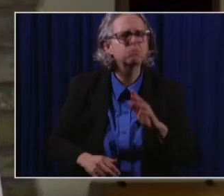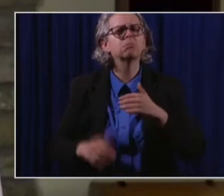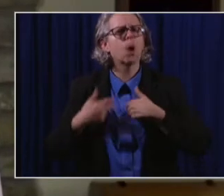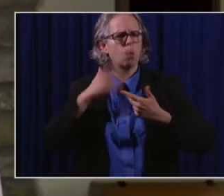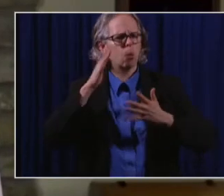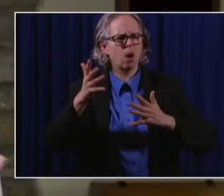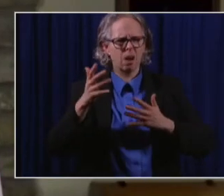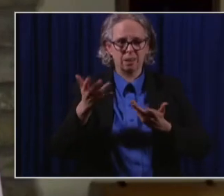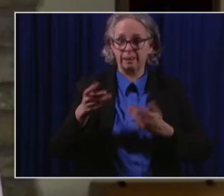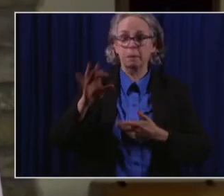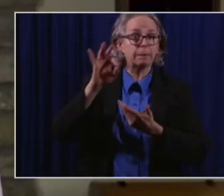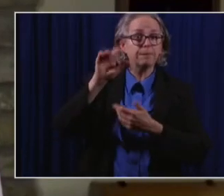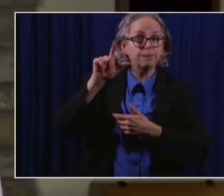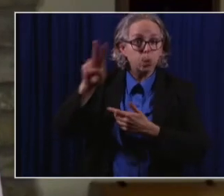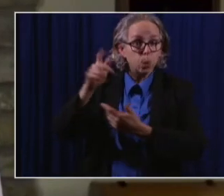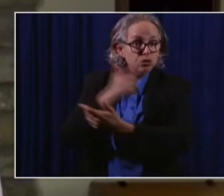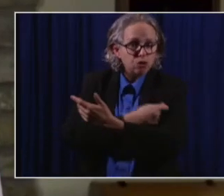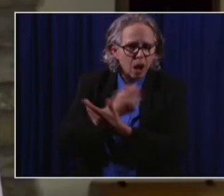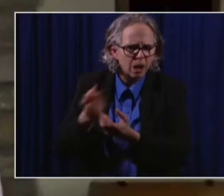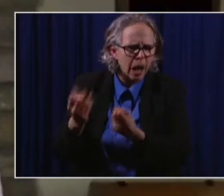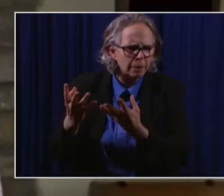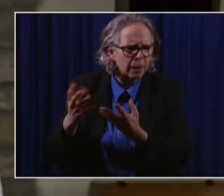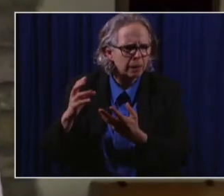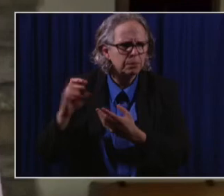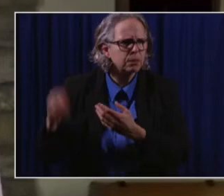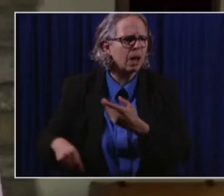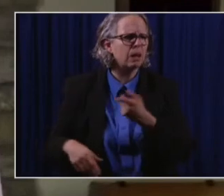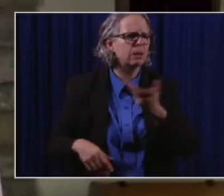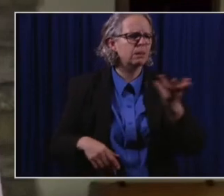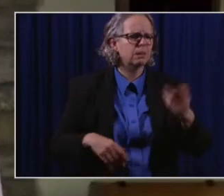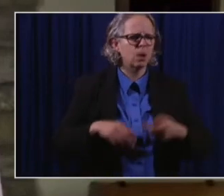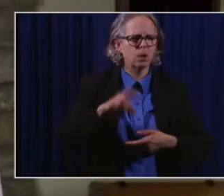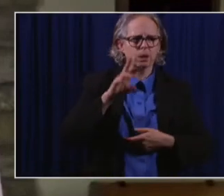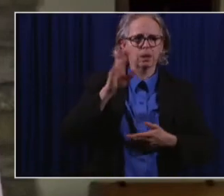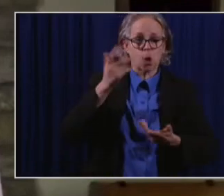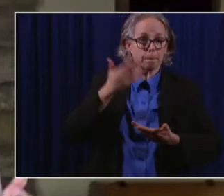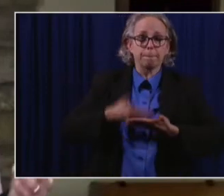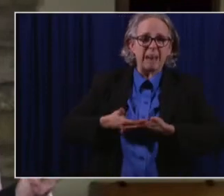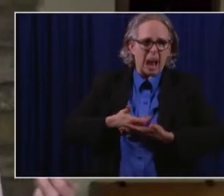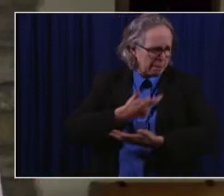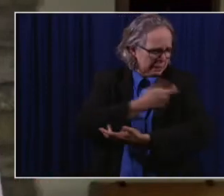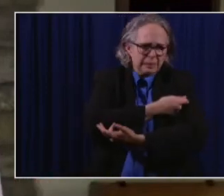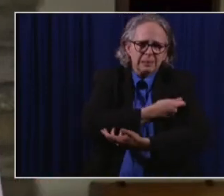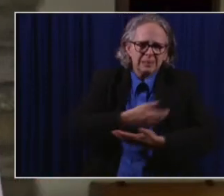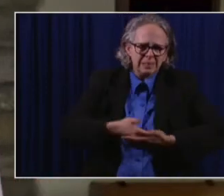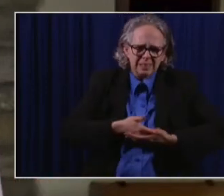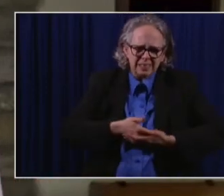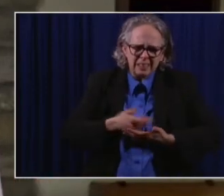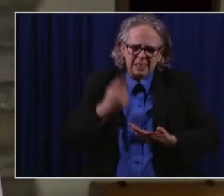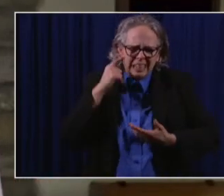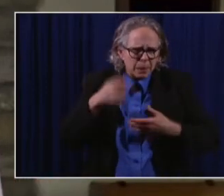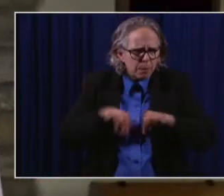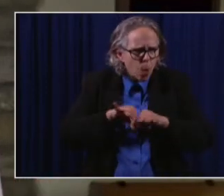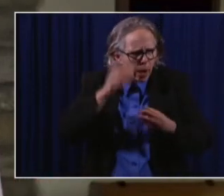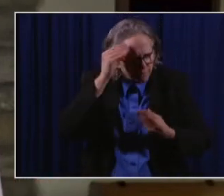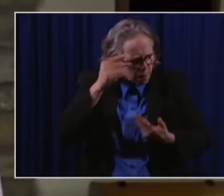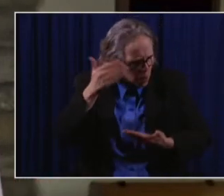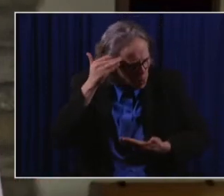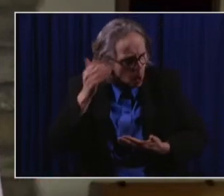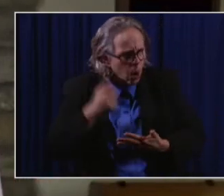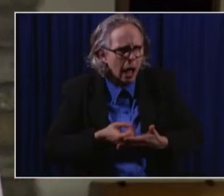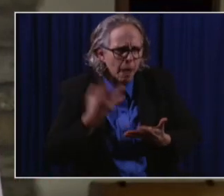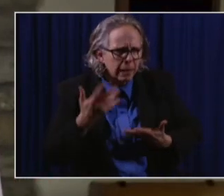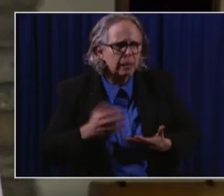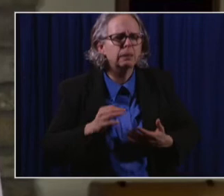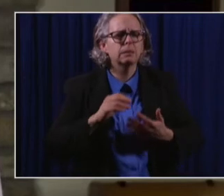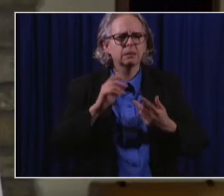well baby shots. These are all things that the legislature needs to know, and the governor needs to know, and the people of Ohio need